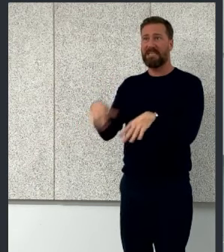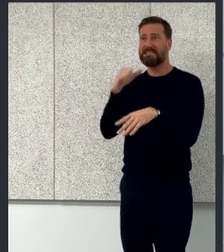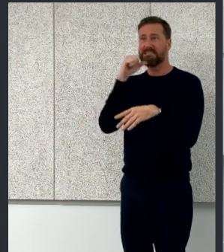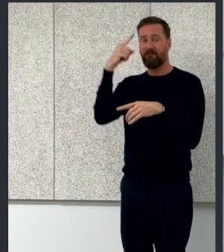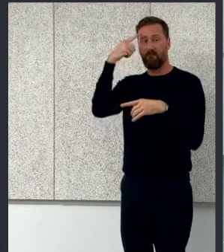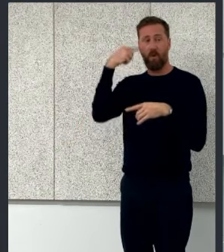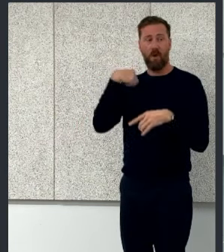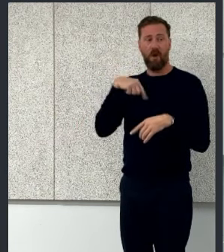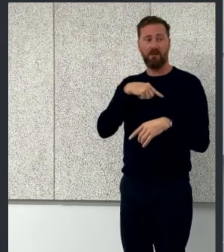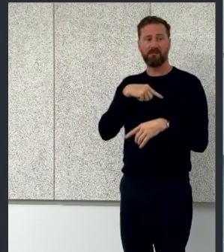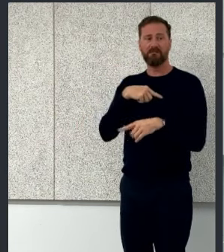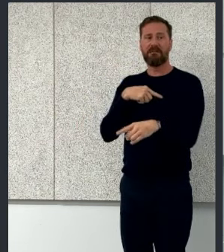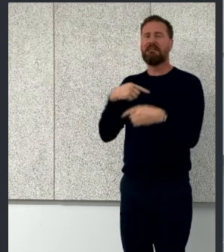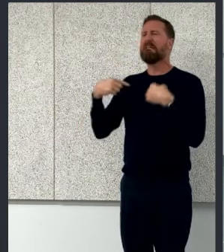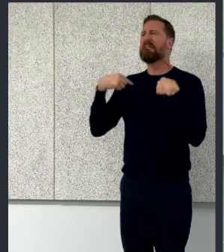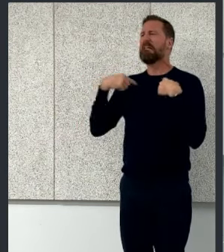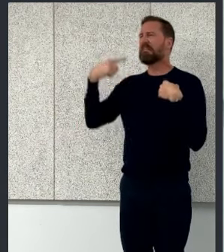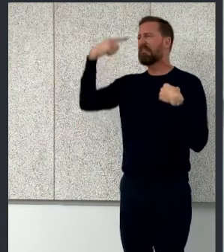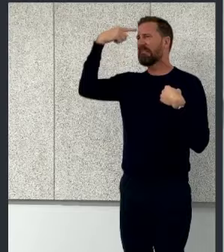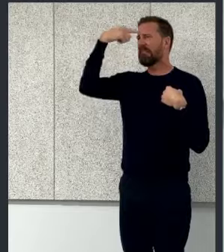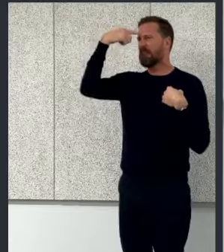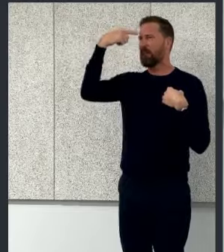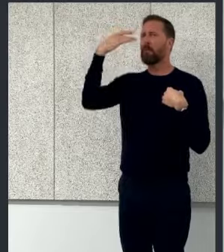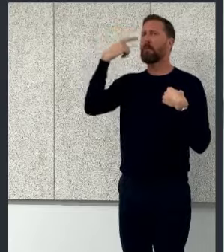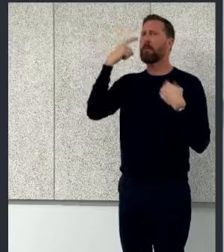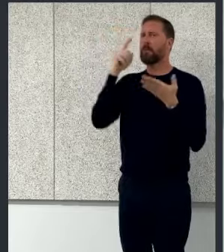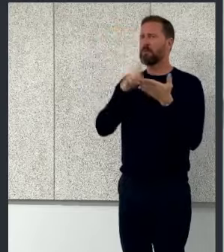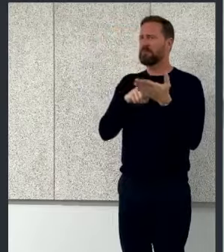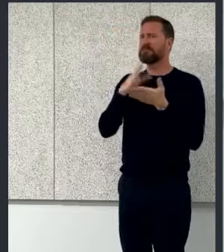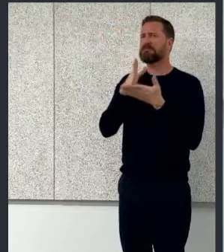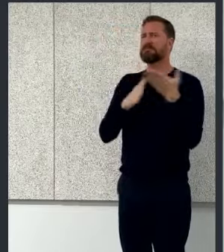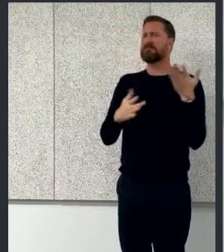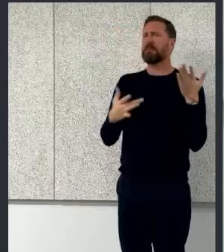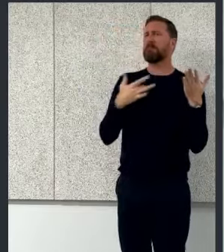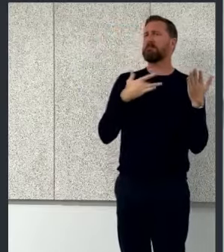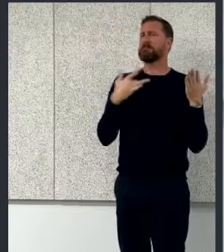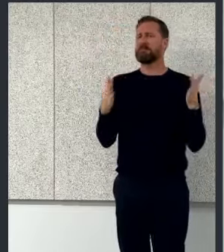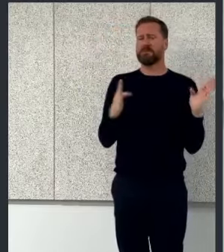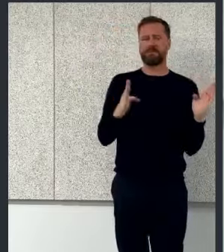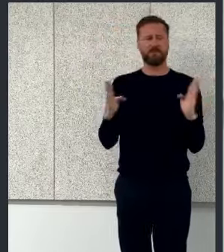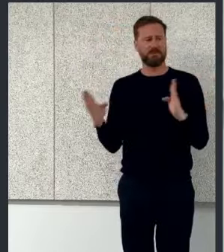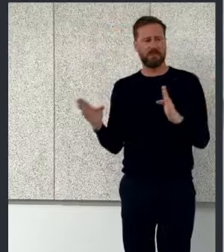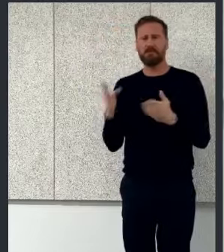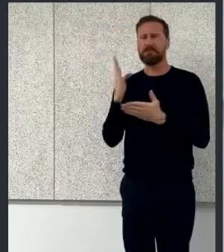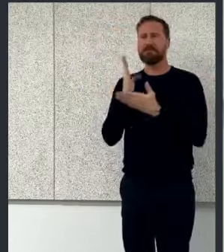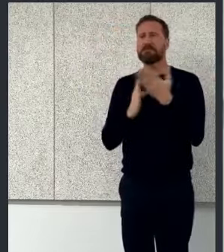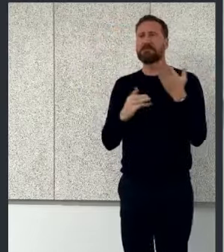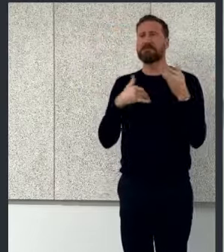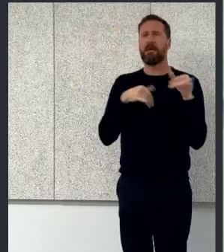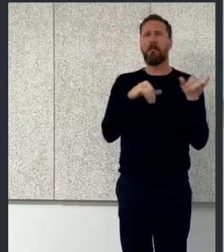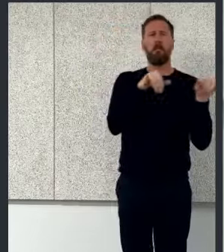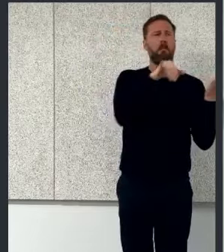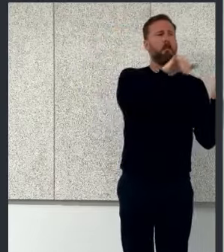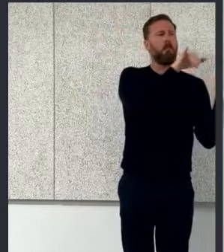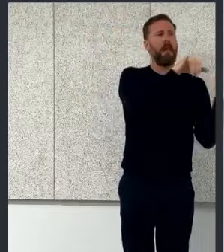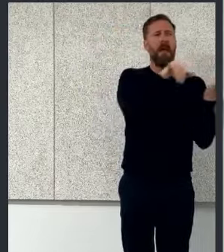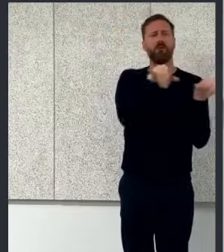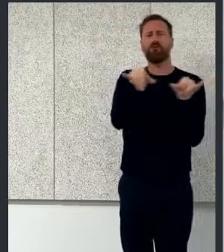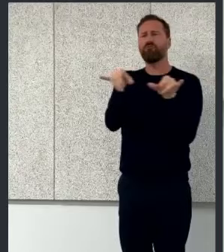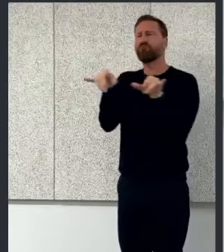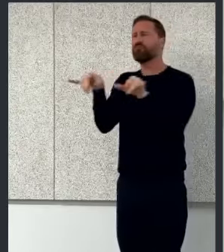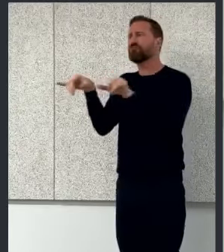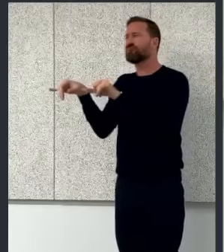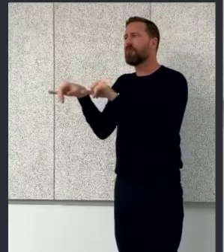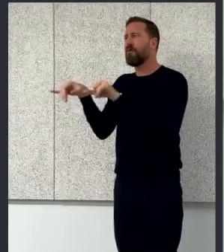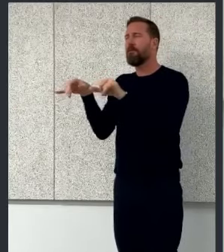think there are trends, and there are sort of like patterns. I wonder if you can kind of